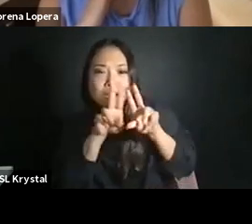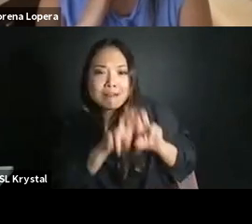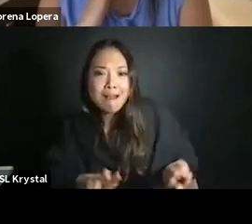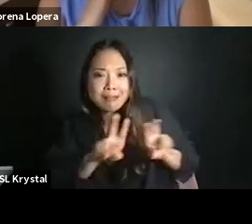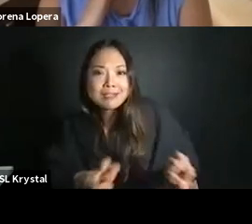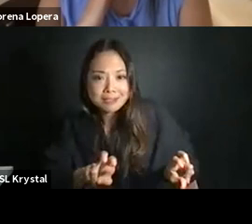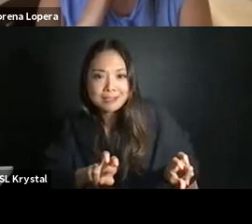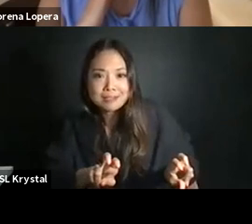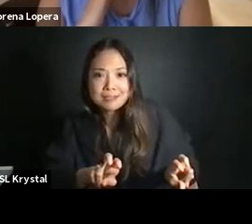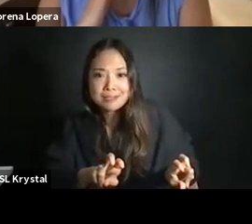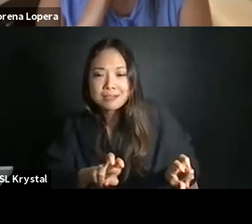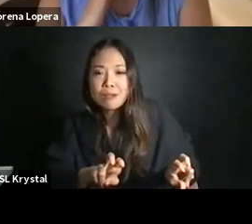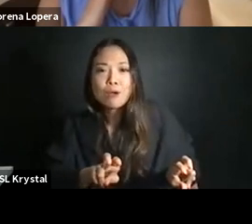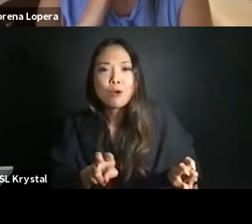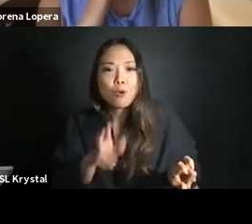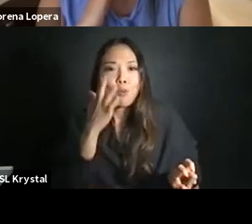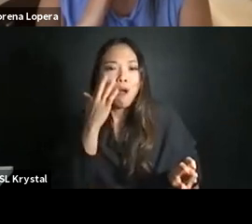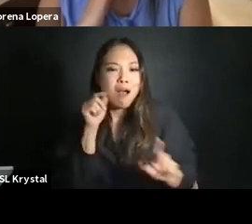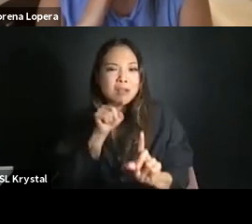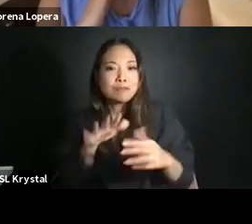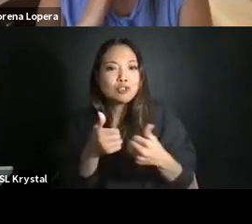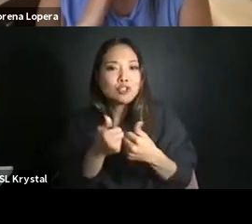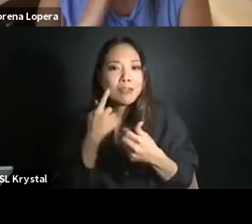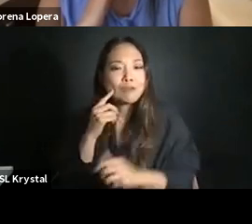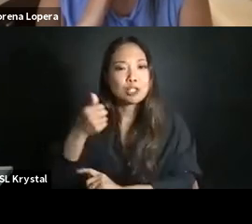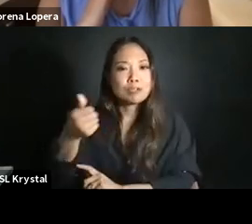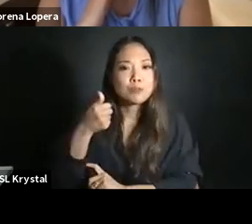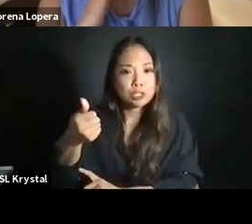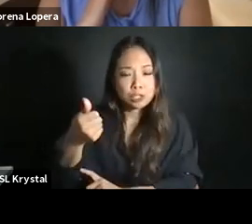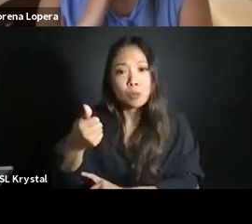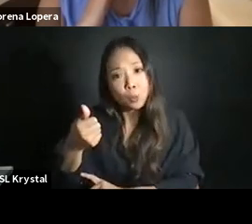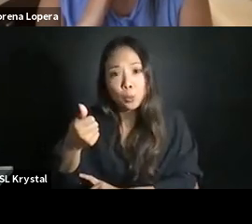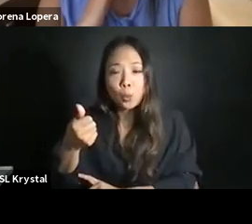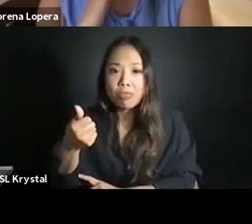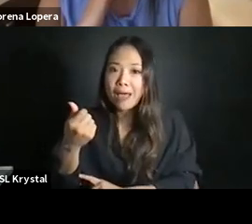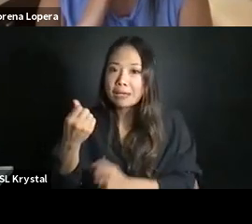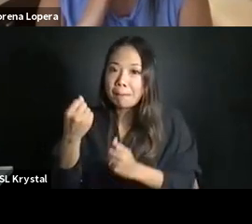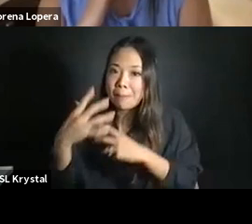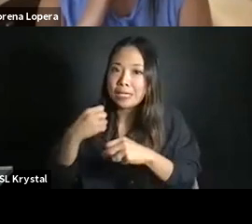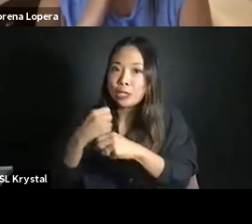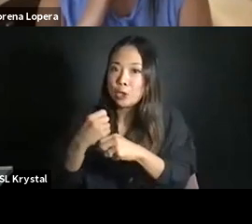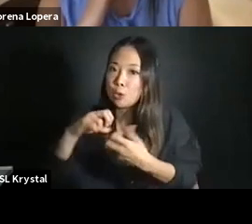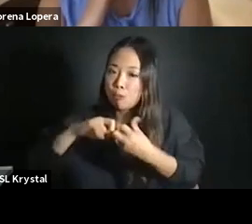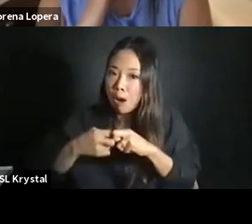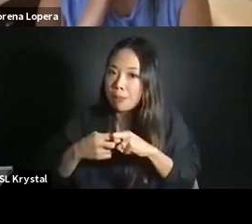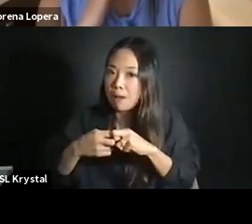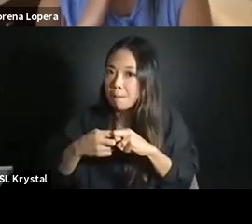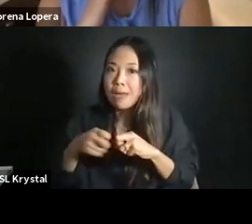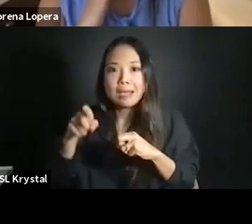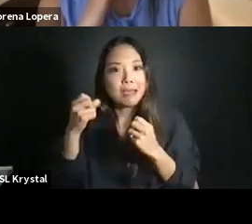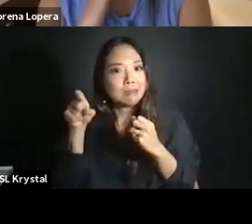the challenge toward transportation which is is a multi-year problem and needs a multi-year solution